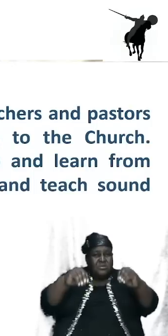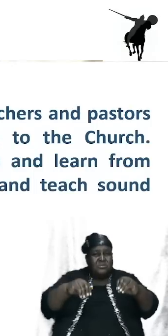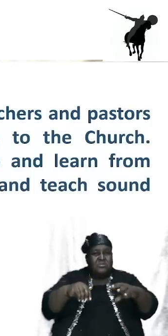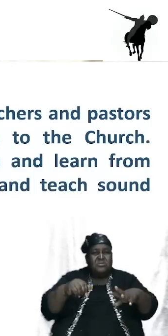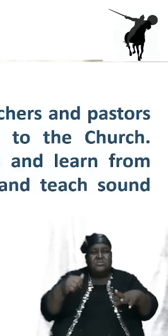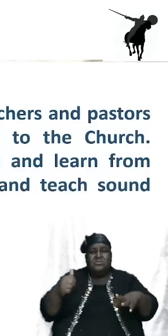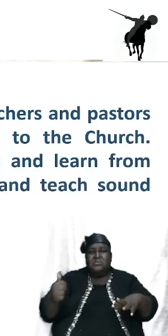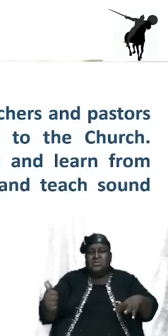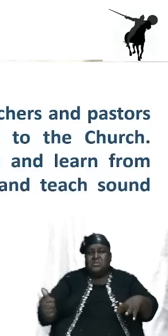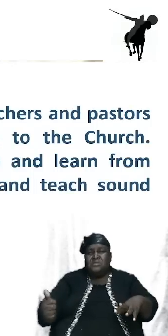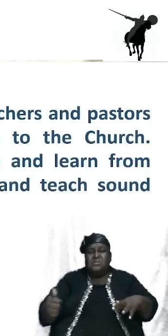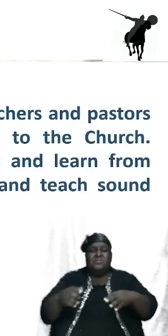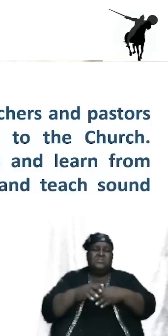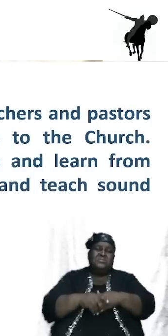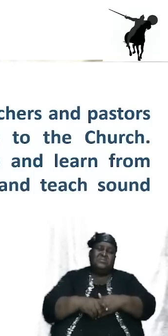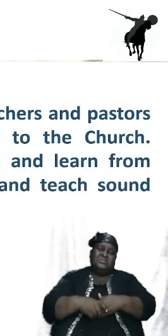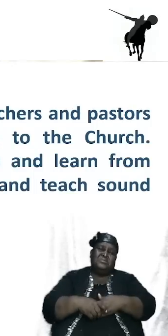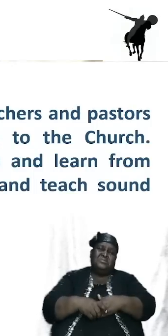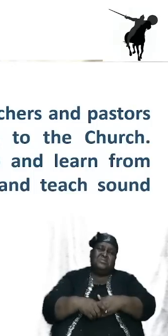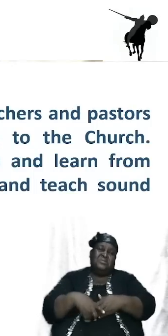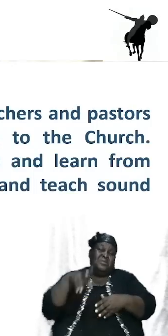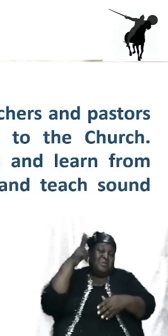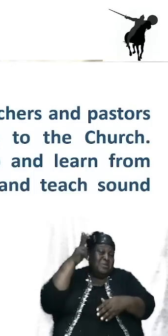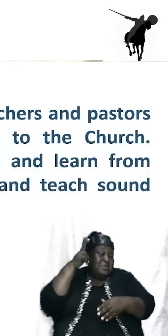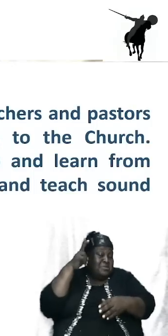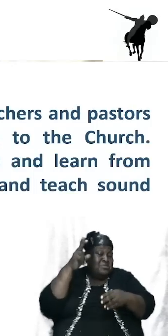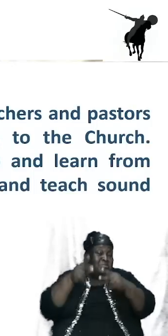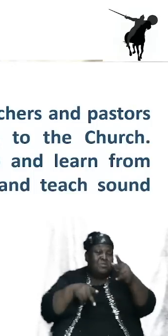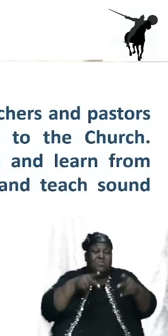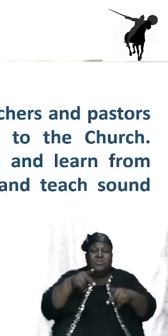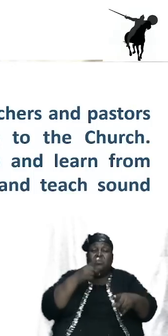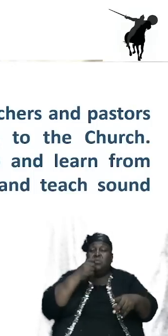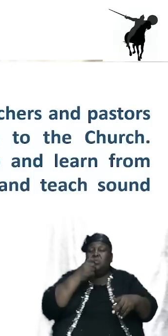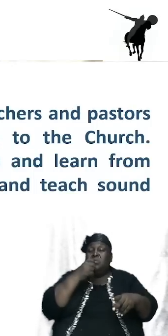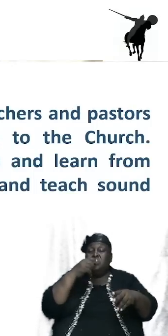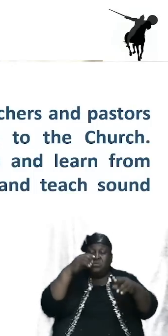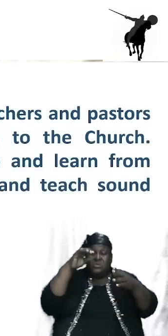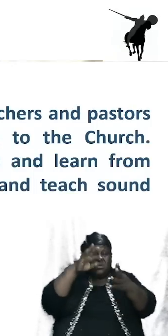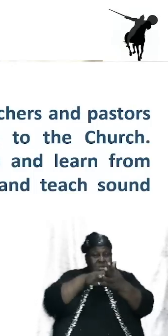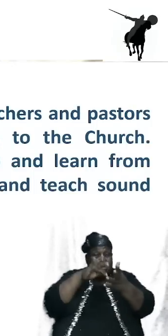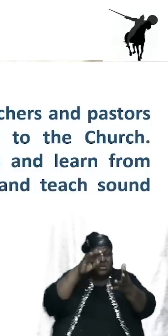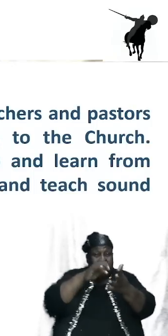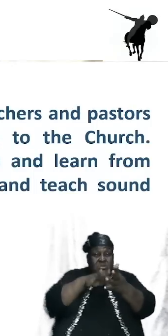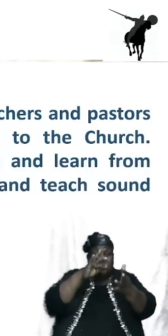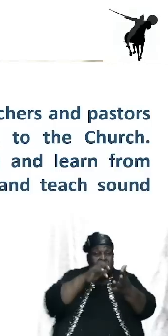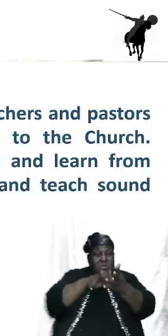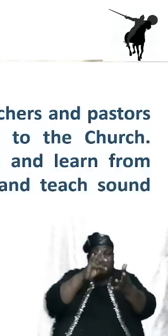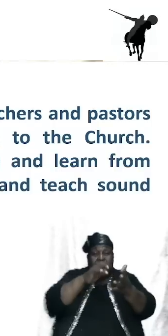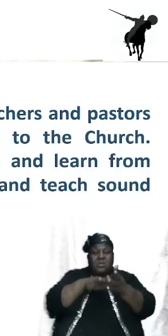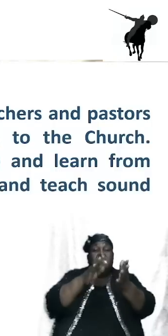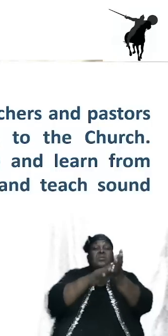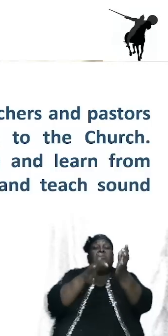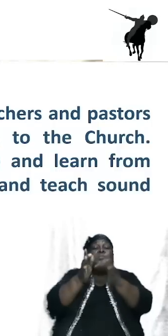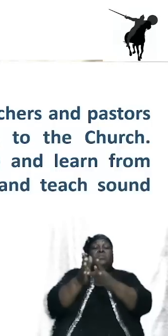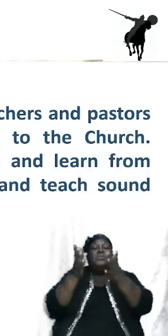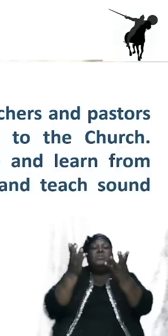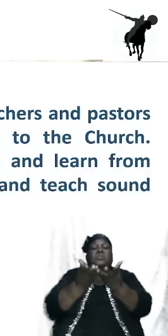We need people who are willing to listen to people who study the word. People who spend time in the book. Amen.